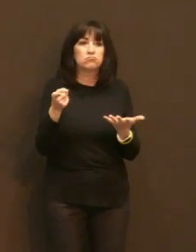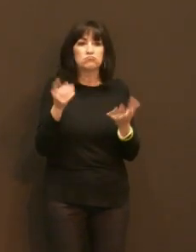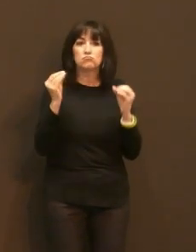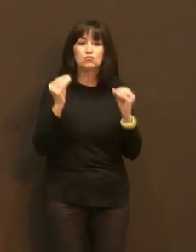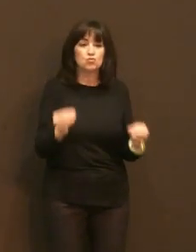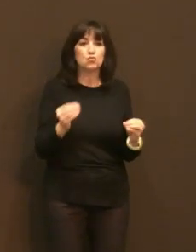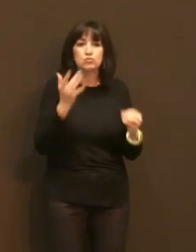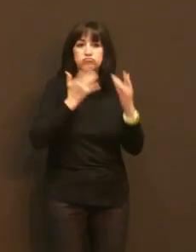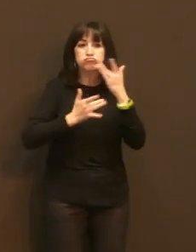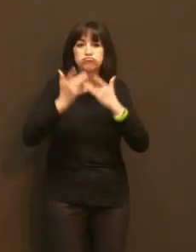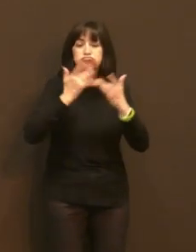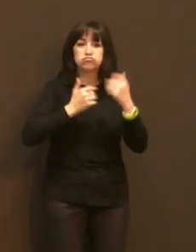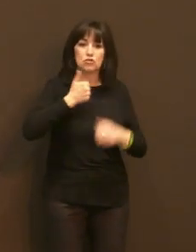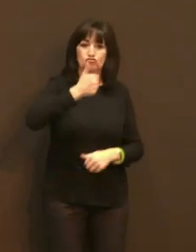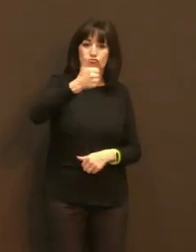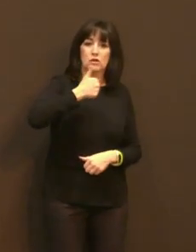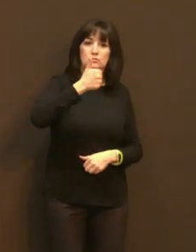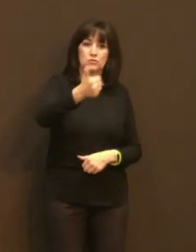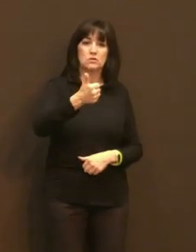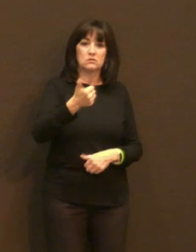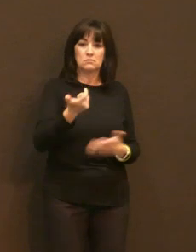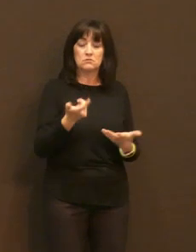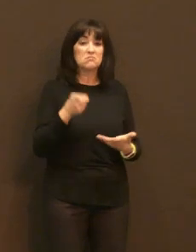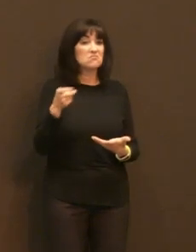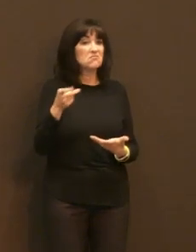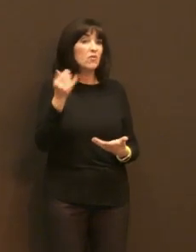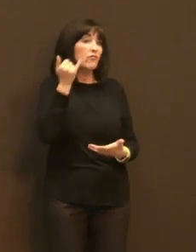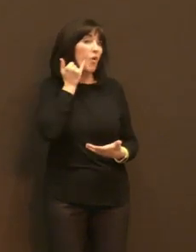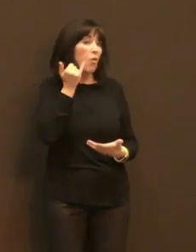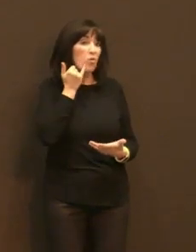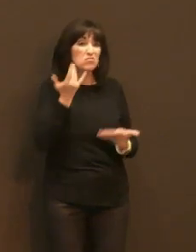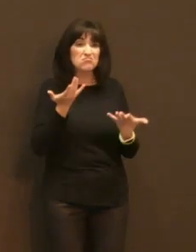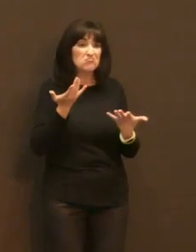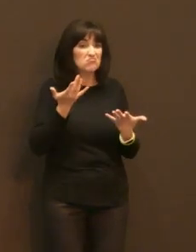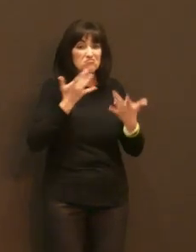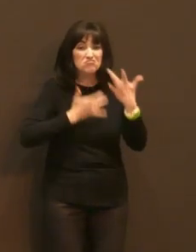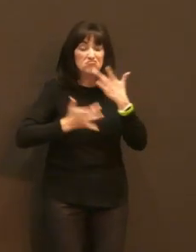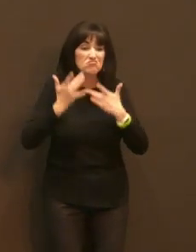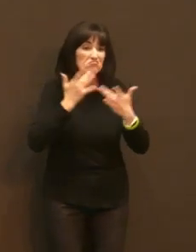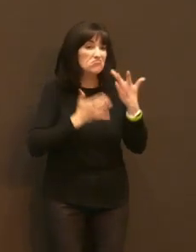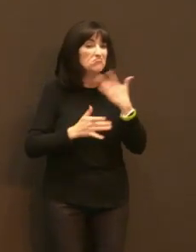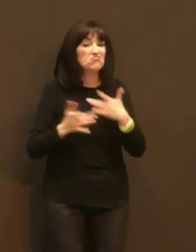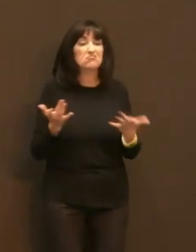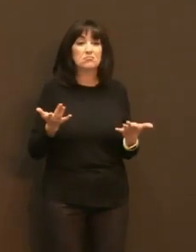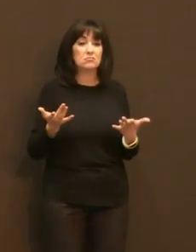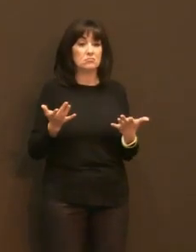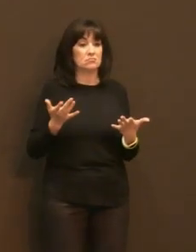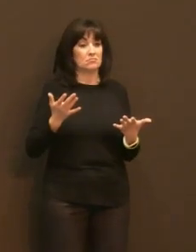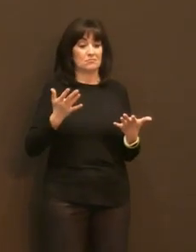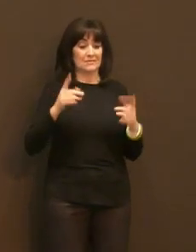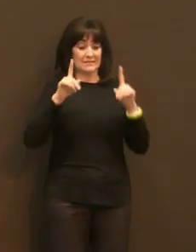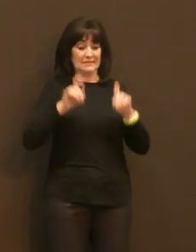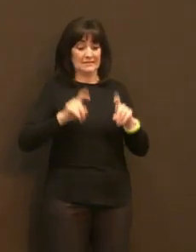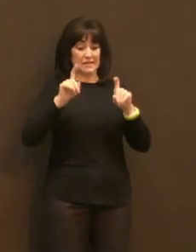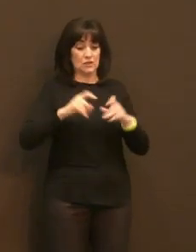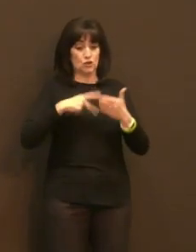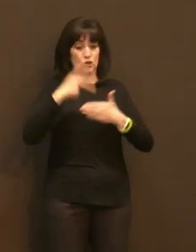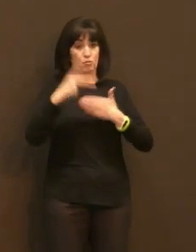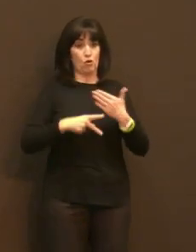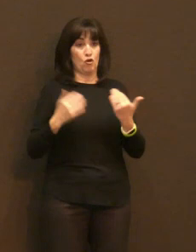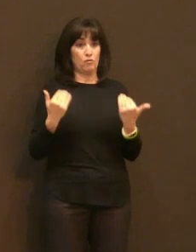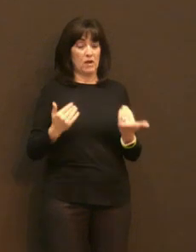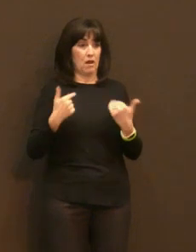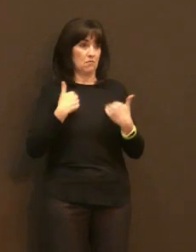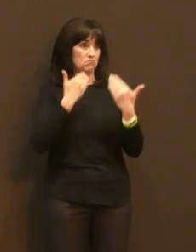may not have telephone service, the testing program that we have right now. I'm really grateful to